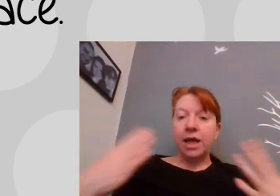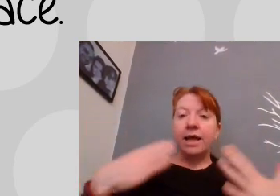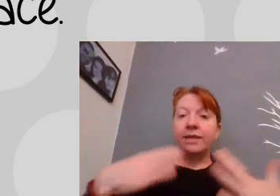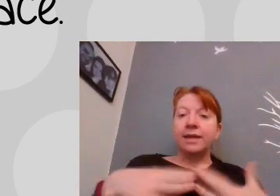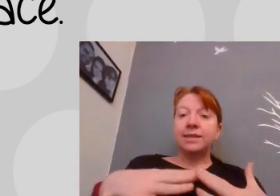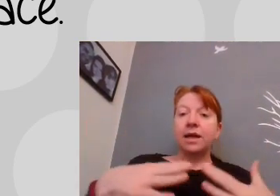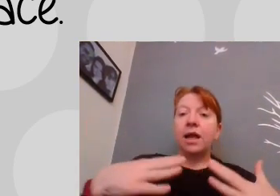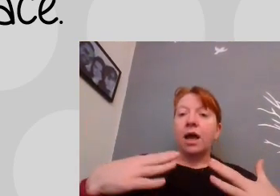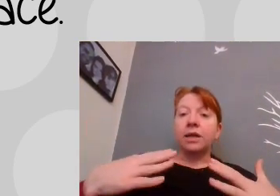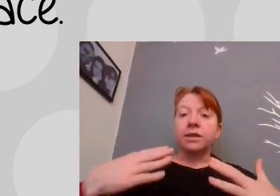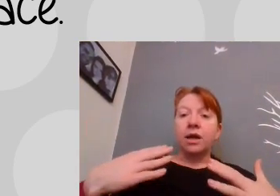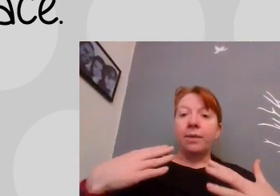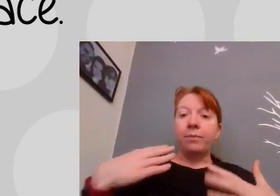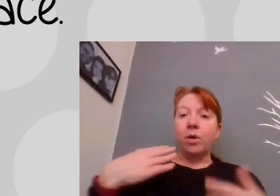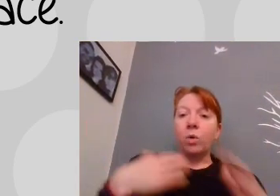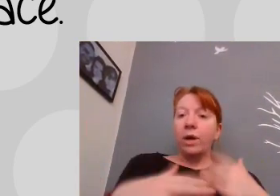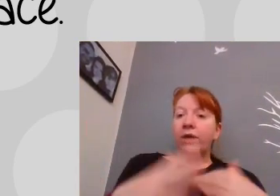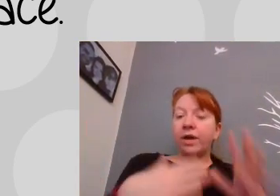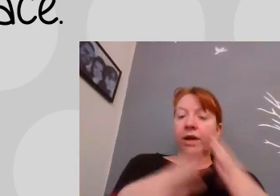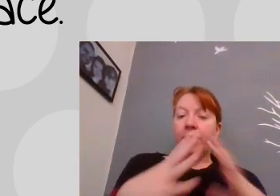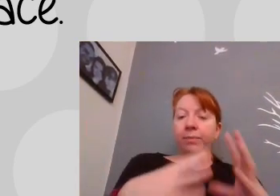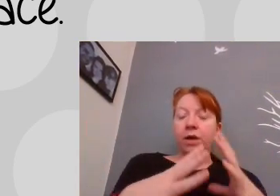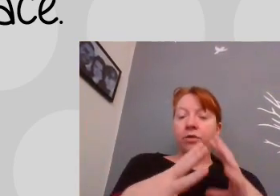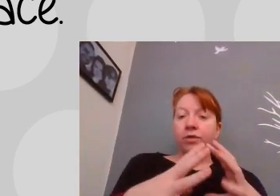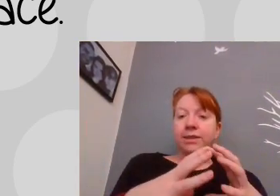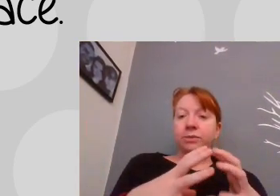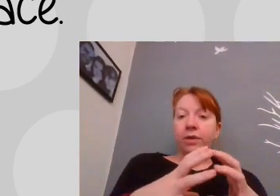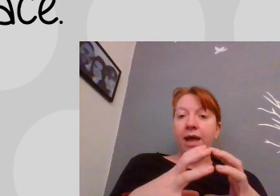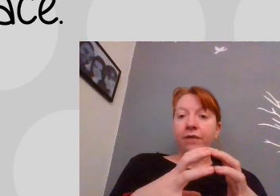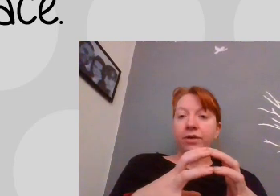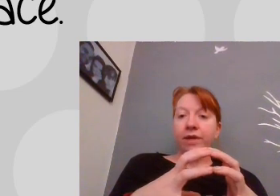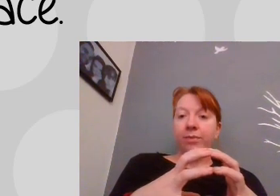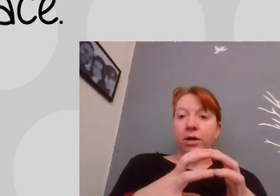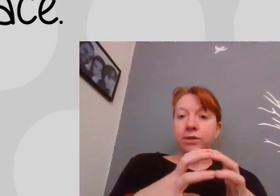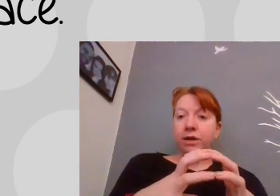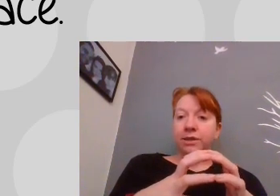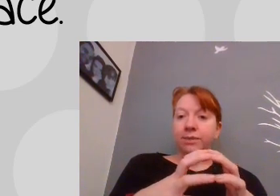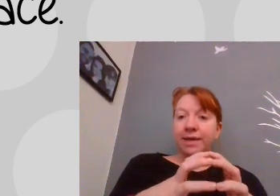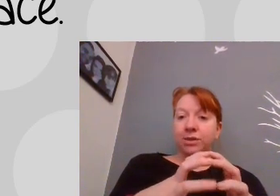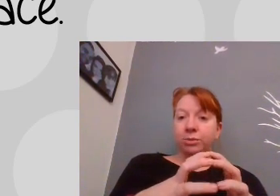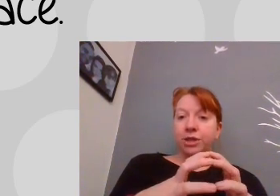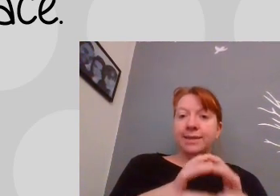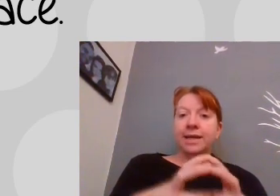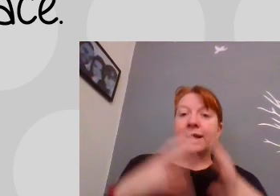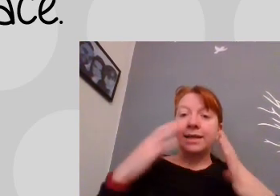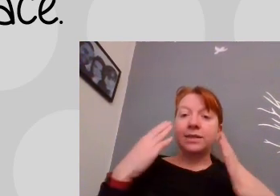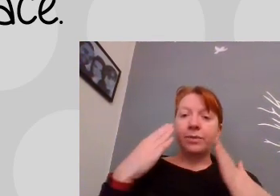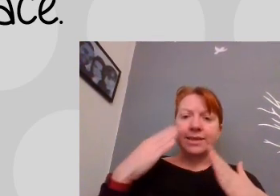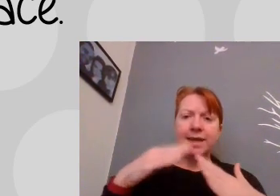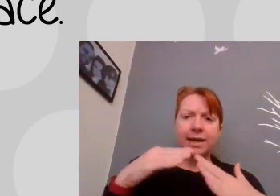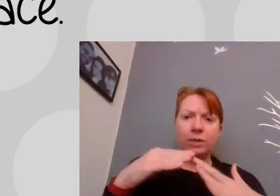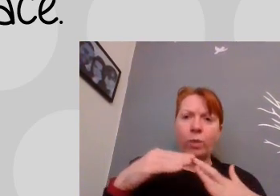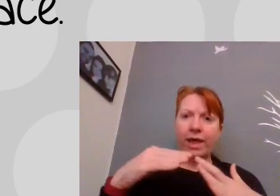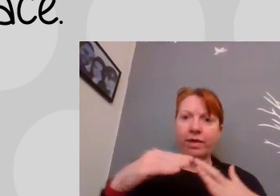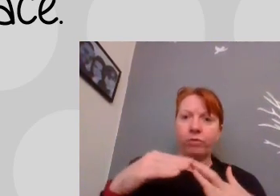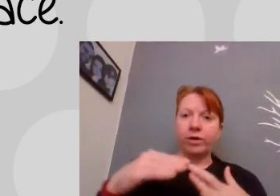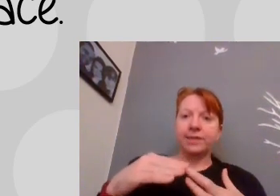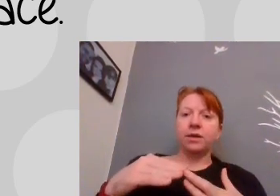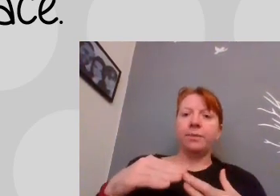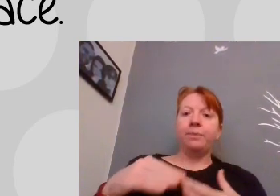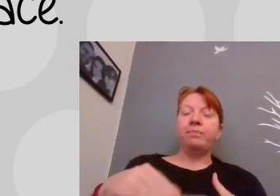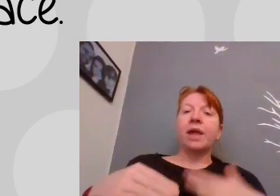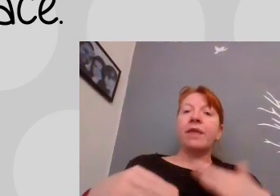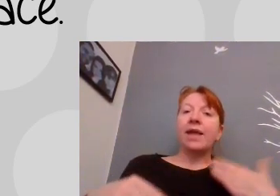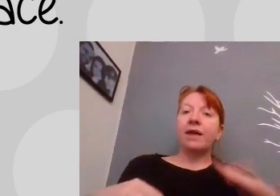space. NASA and all other countries as well that have to keep a close eye on space objects need to know exactly where their